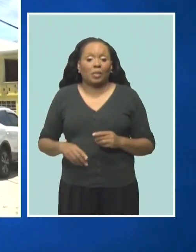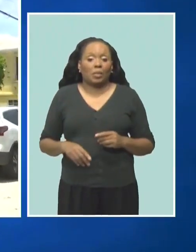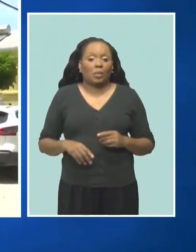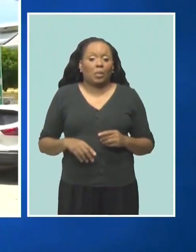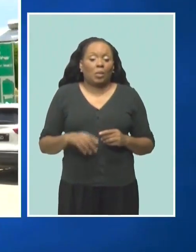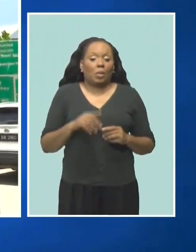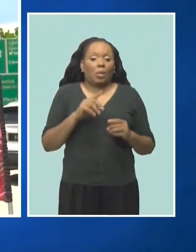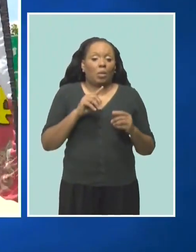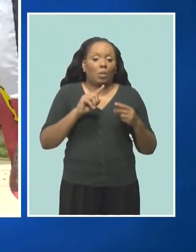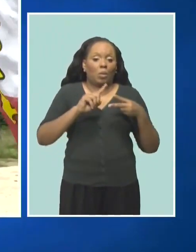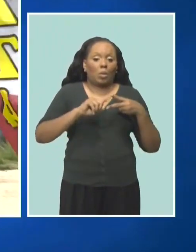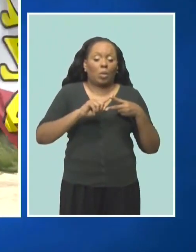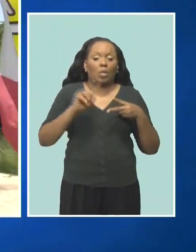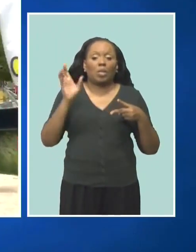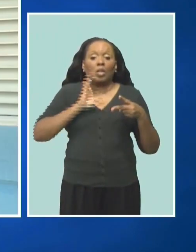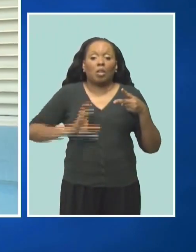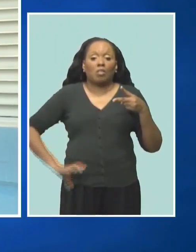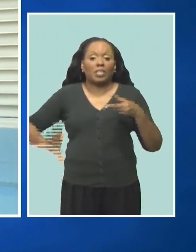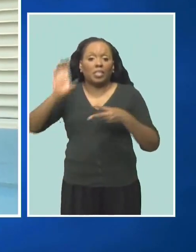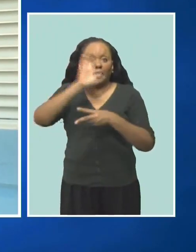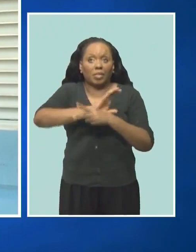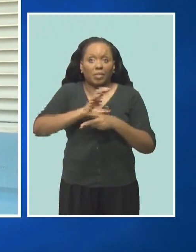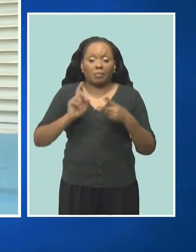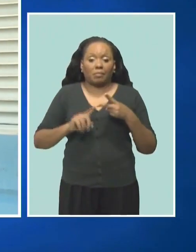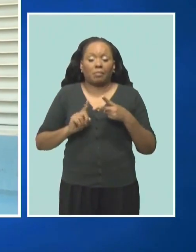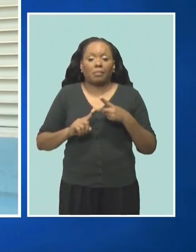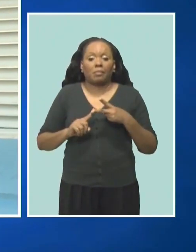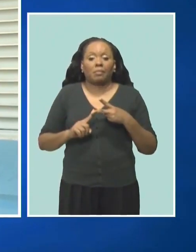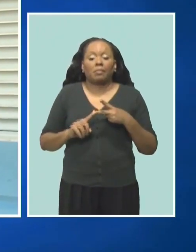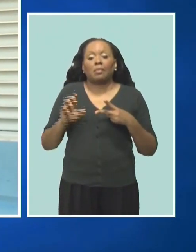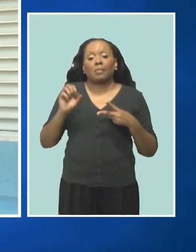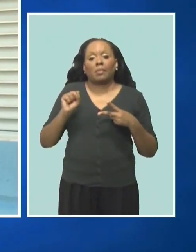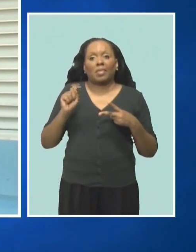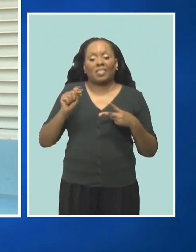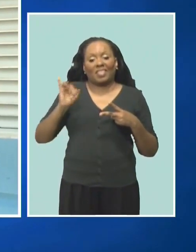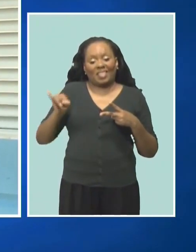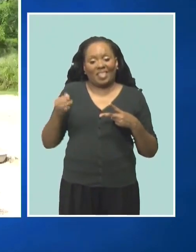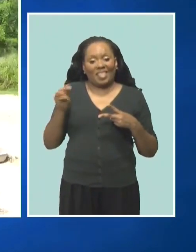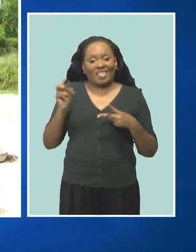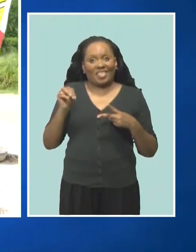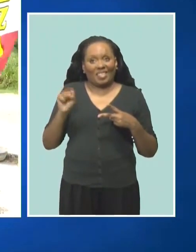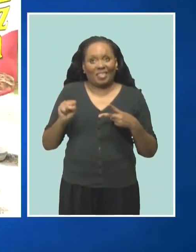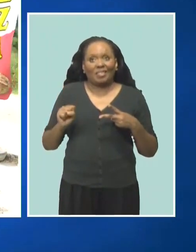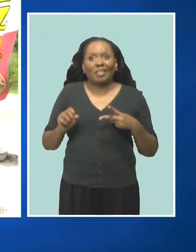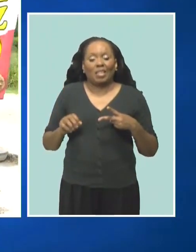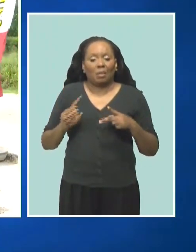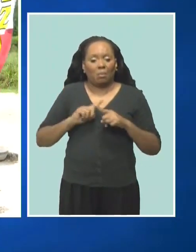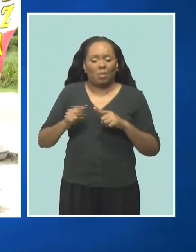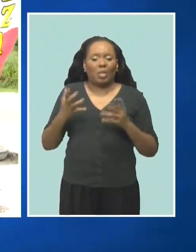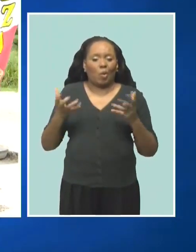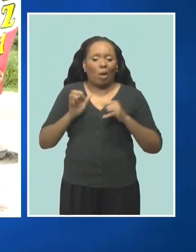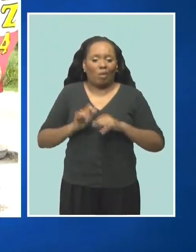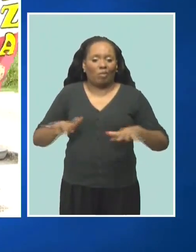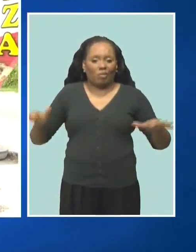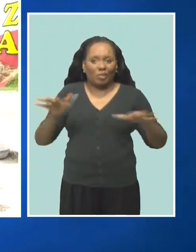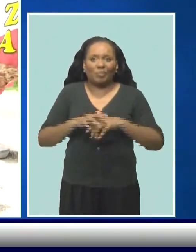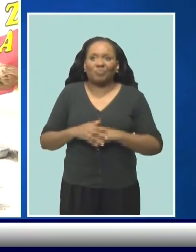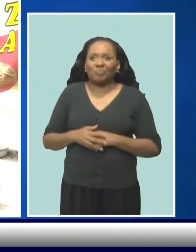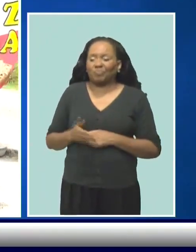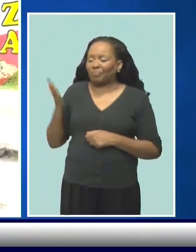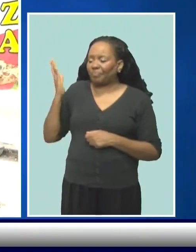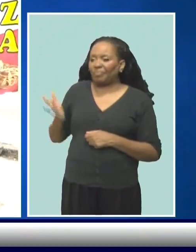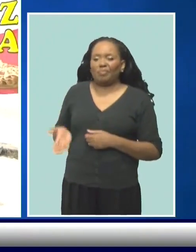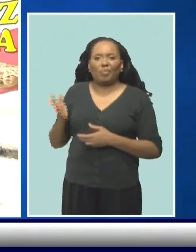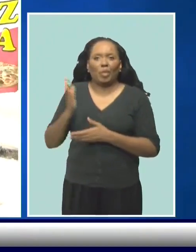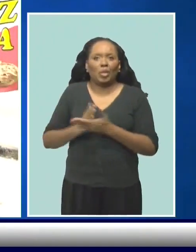on the west coast, she says eventually they will be all over the island. We're working on getting a gluten-free option for those who